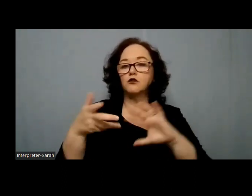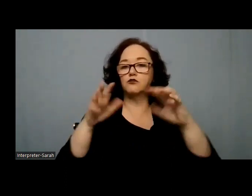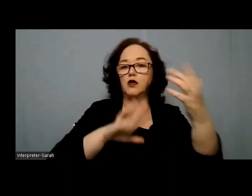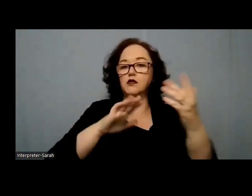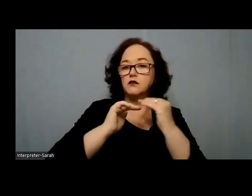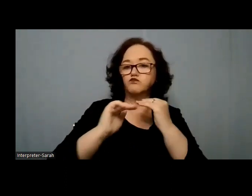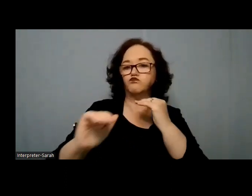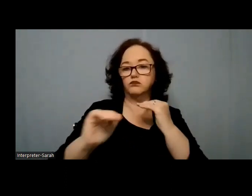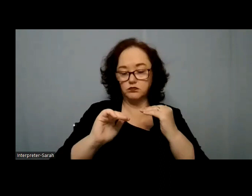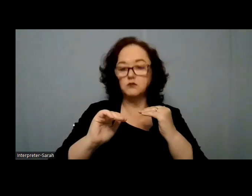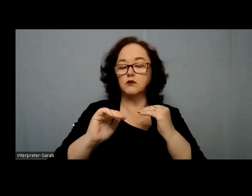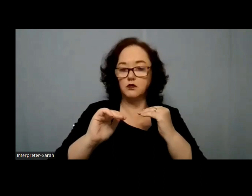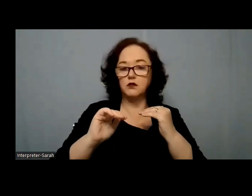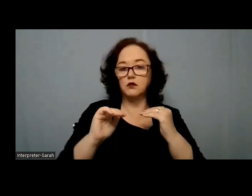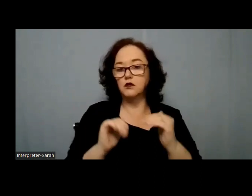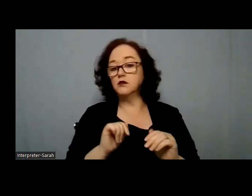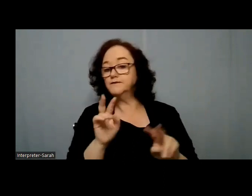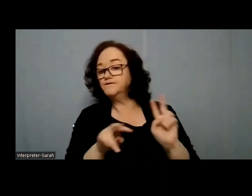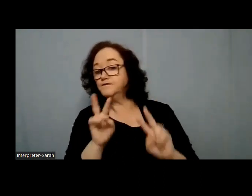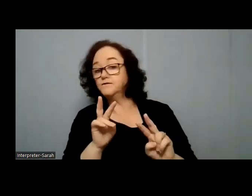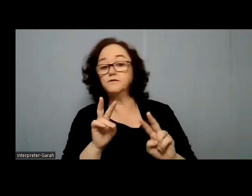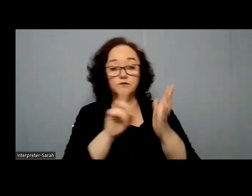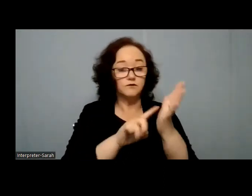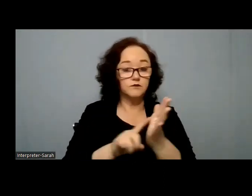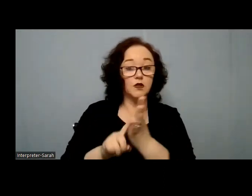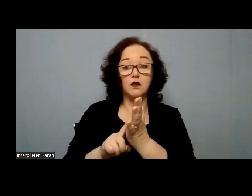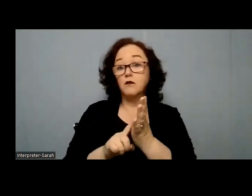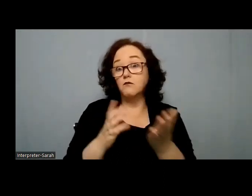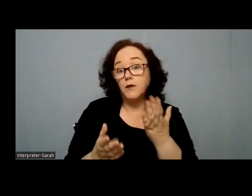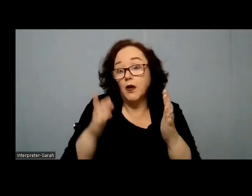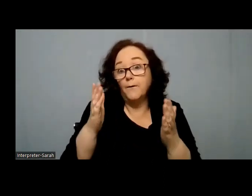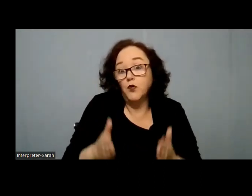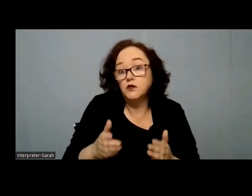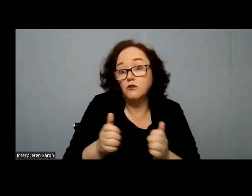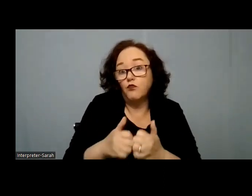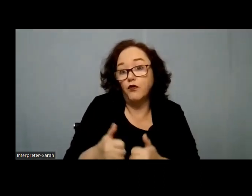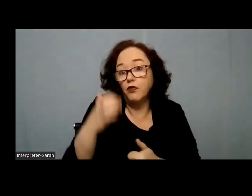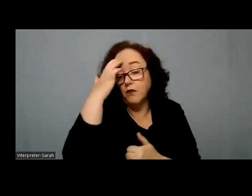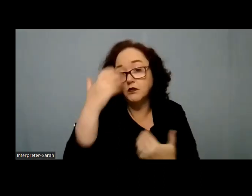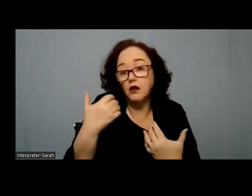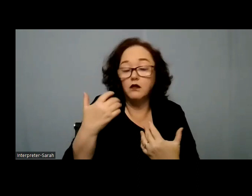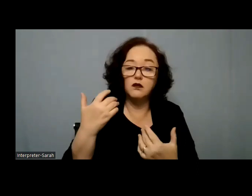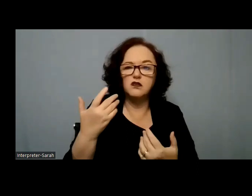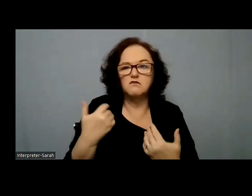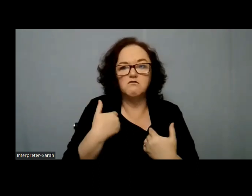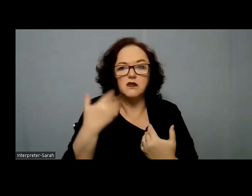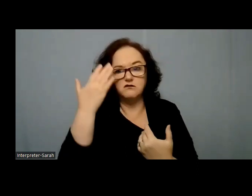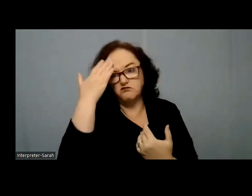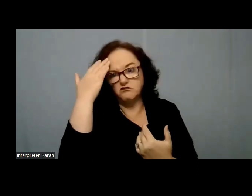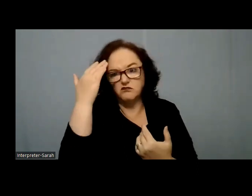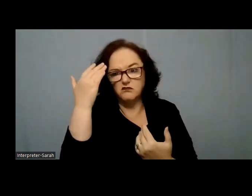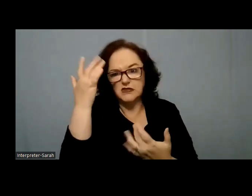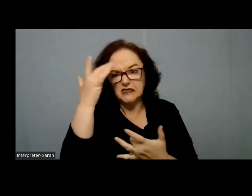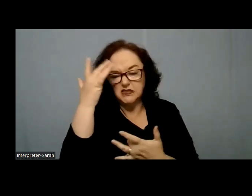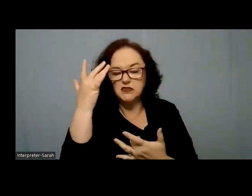ensure that there is an opportunity to make sure persons with mental illness or have those advanced needs prior